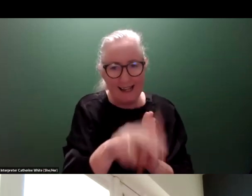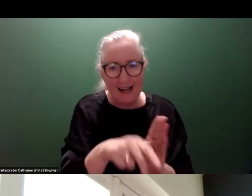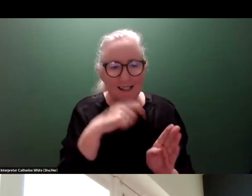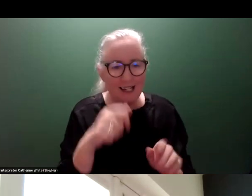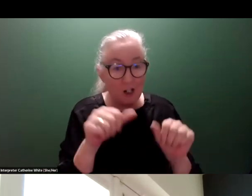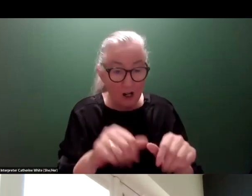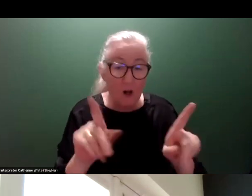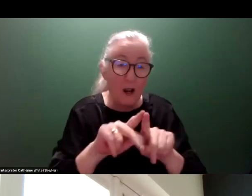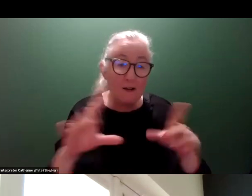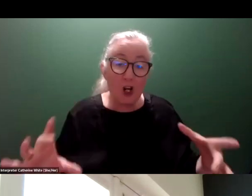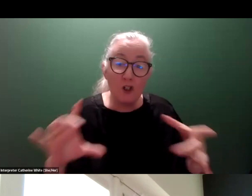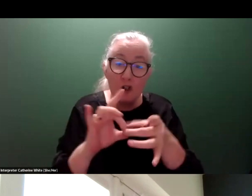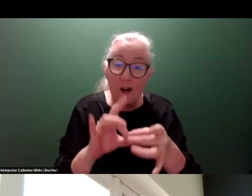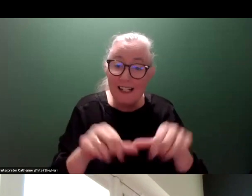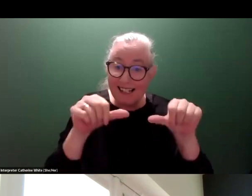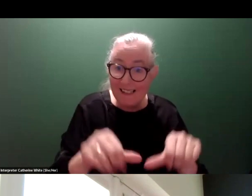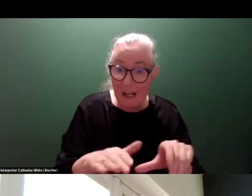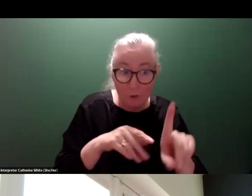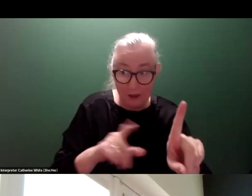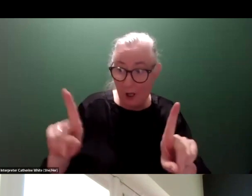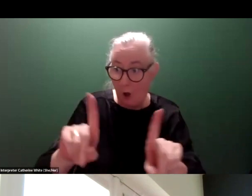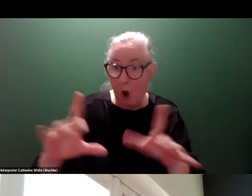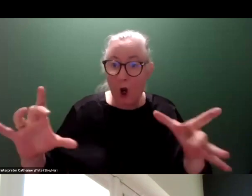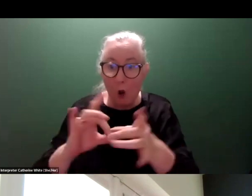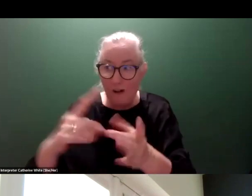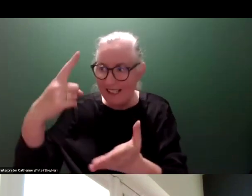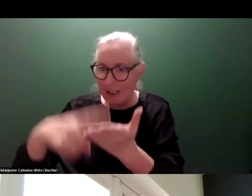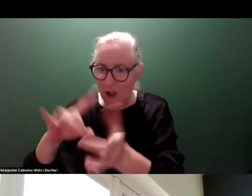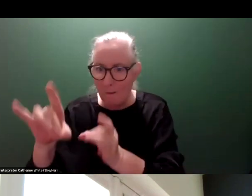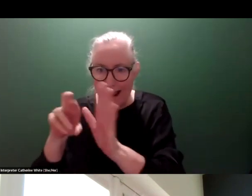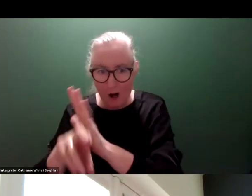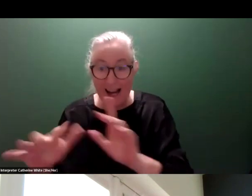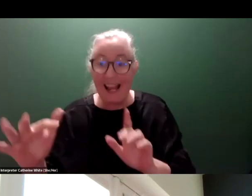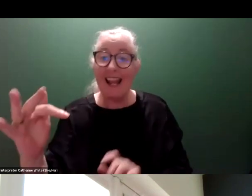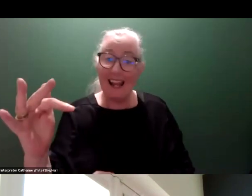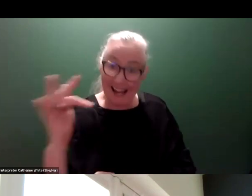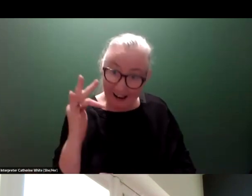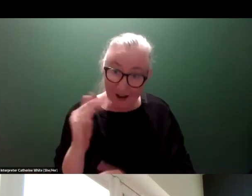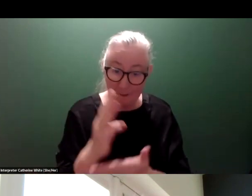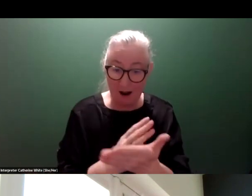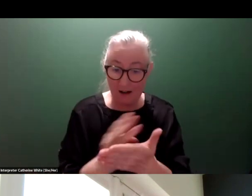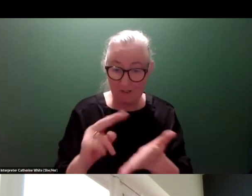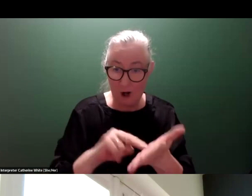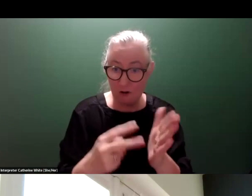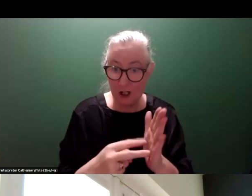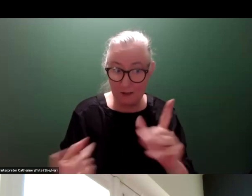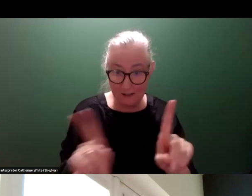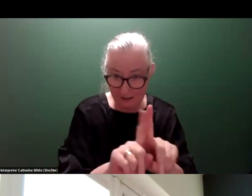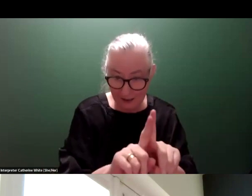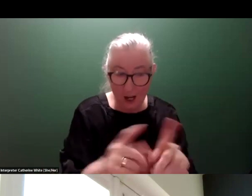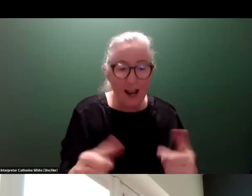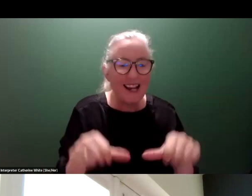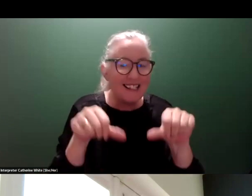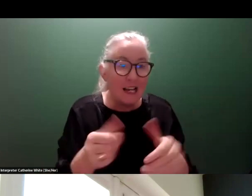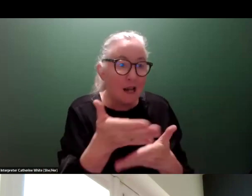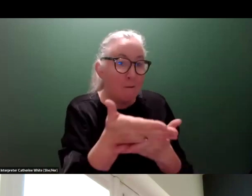joint consent from the person and the co-decision maker, if that's within the scope of the arrangement. There may be consent on behalf